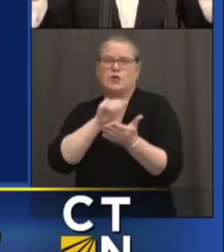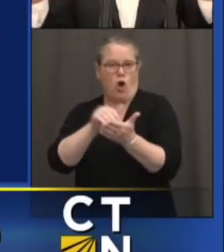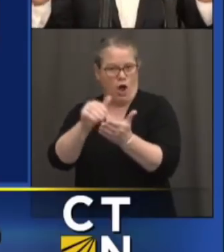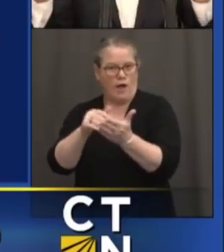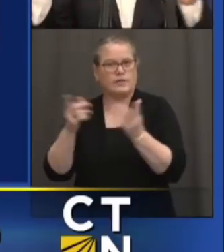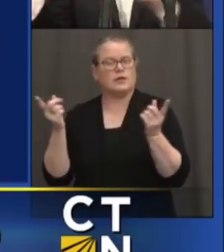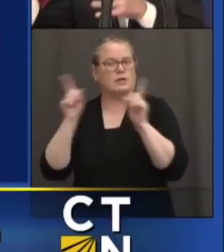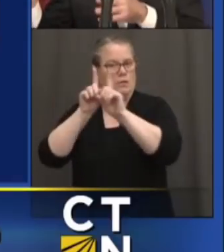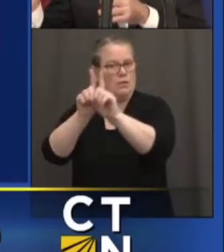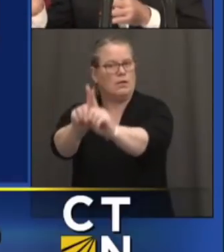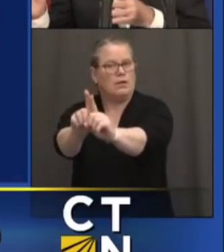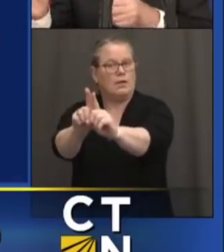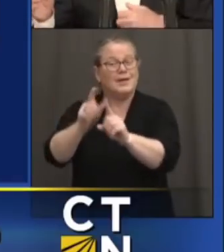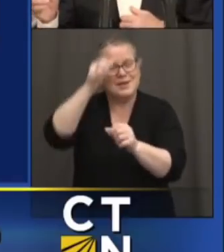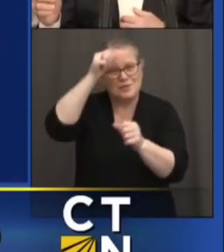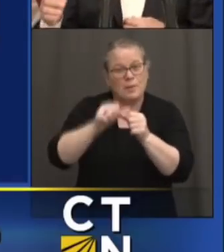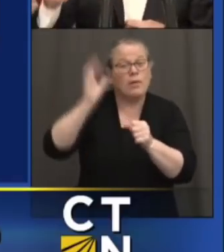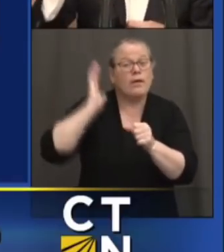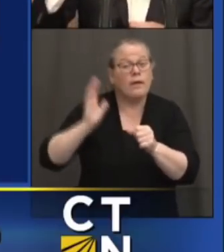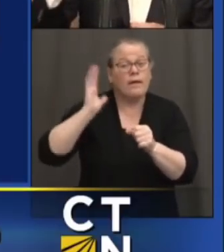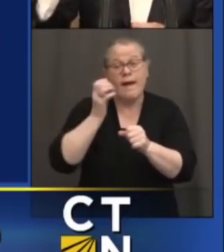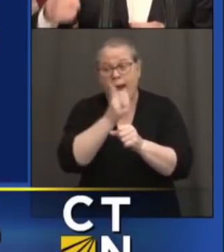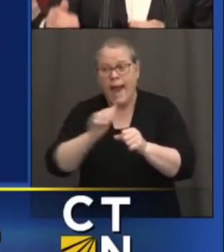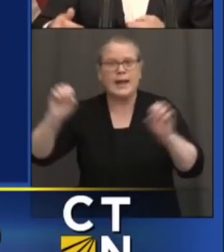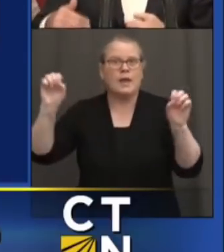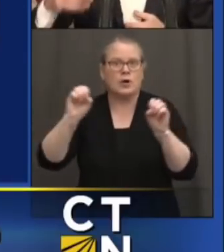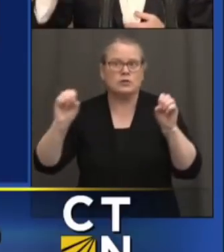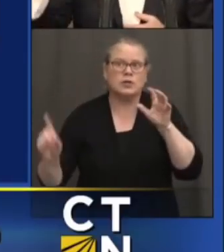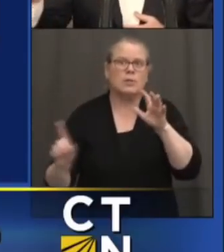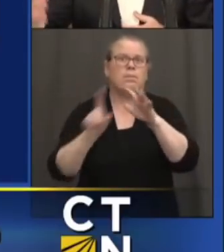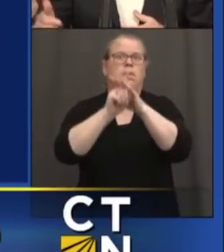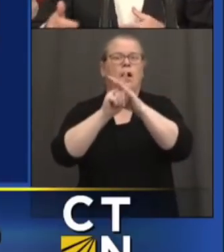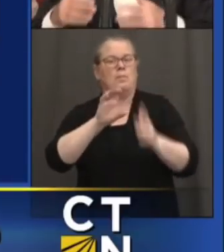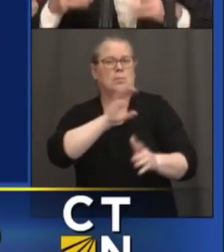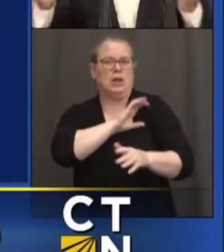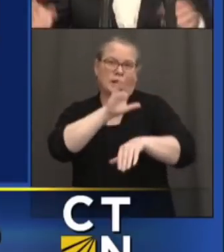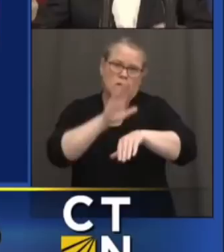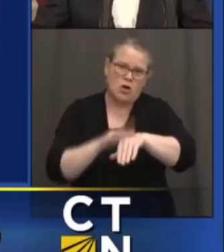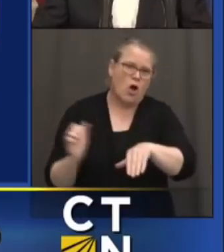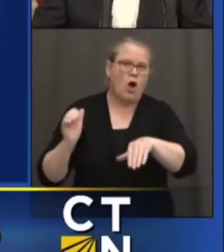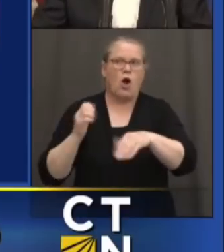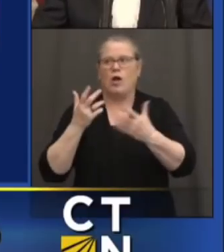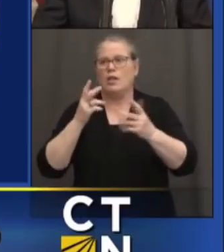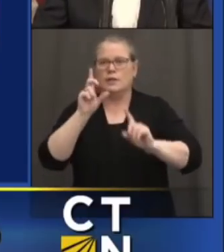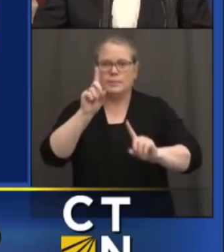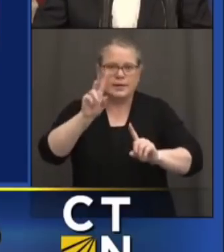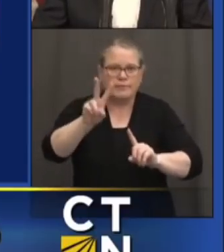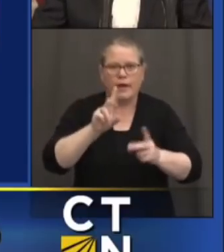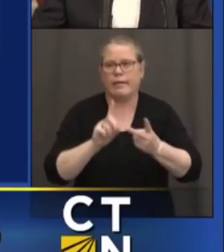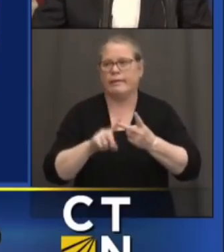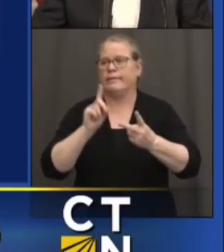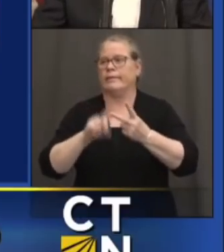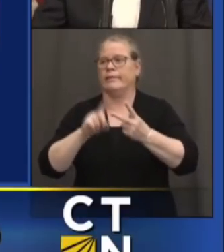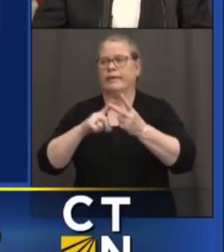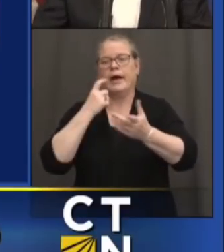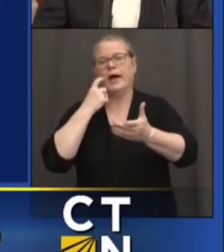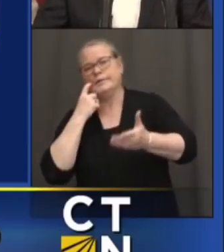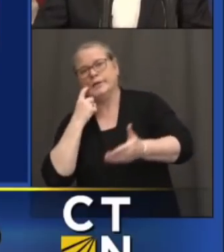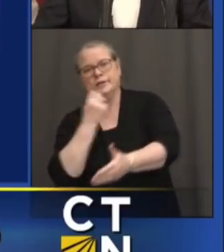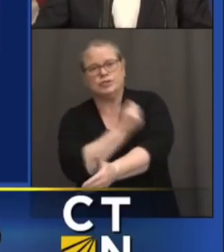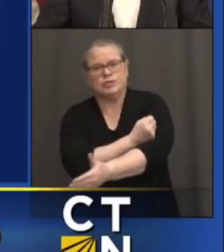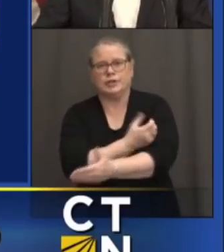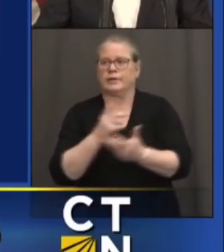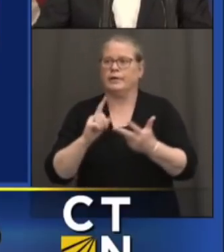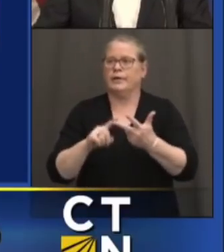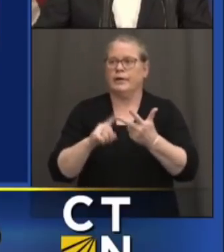we sent the police to every type of emergency. It may have been addiction. It may have been domestic. It may have been, you know, just real mental